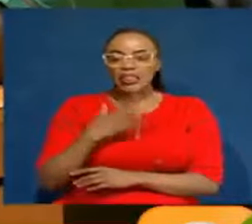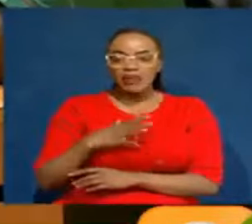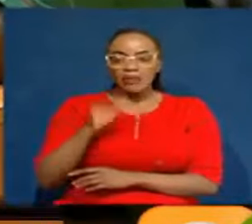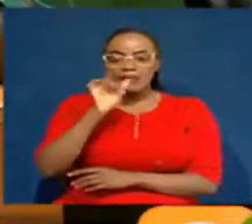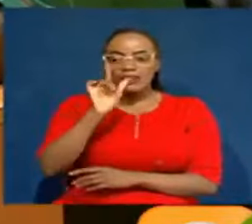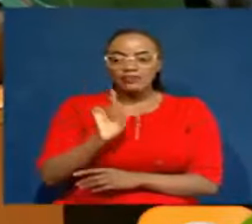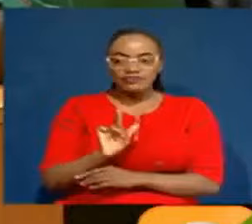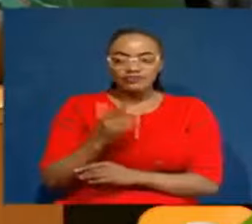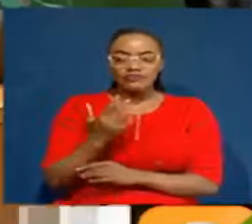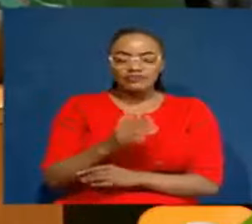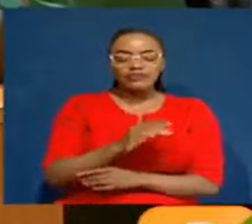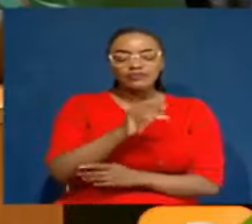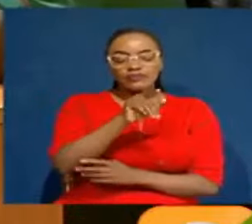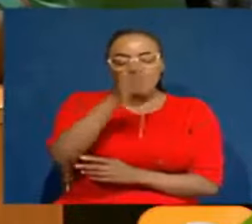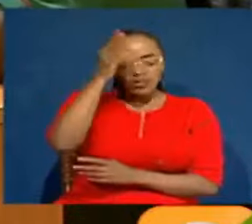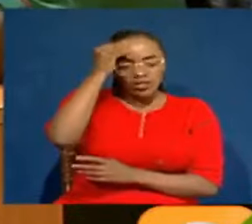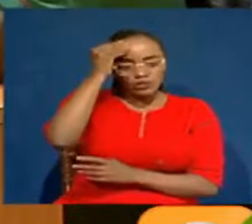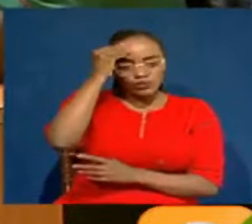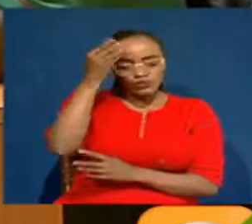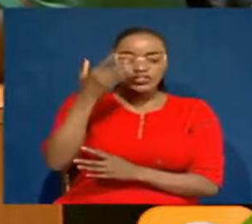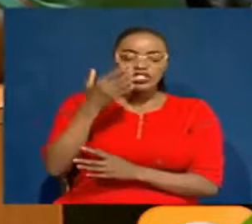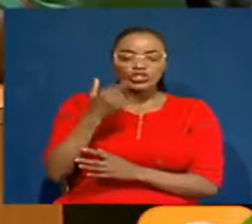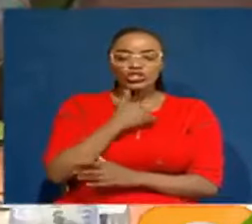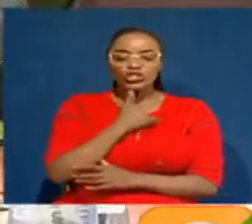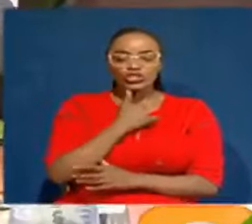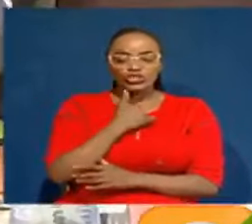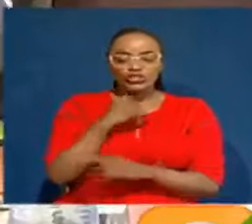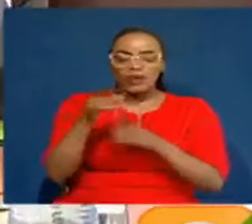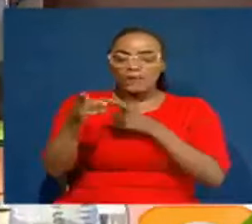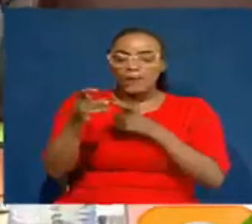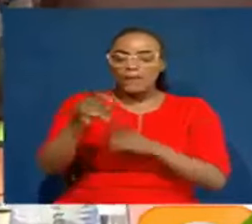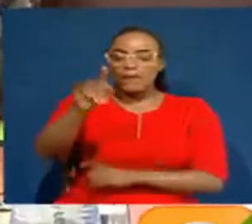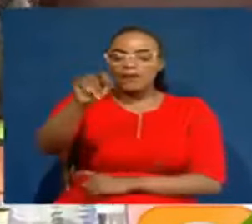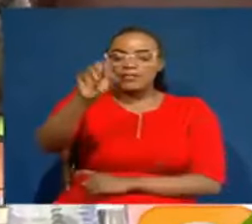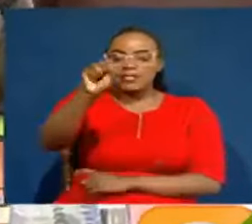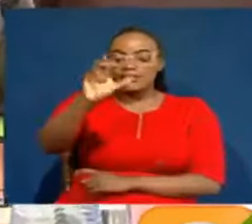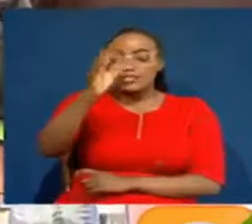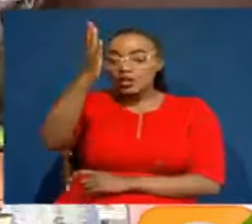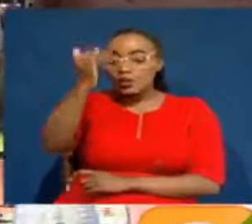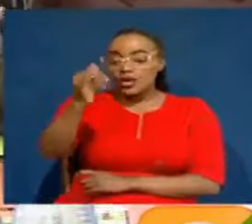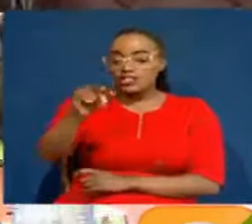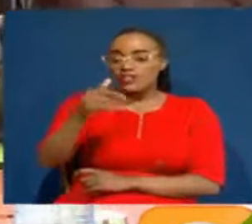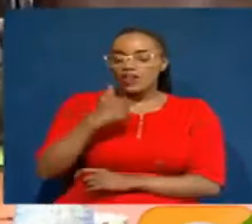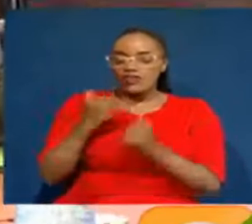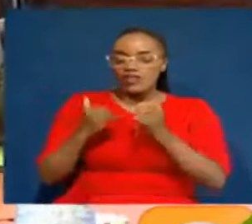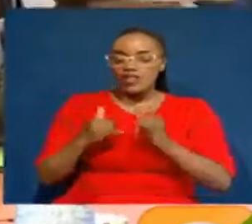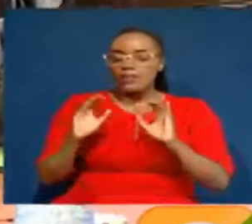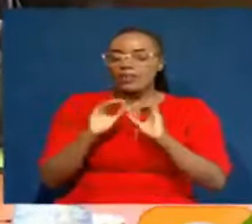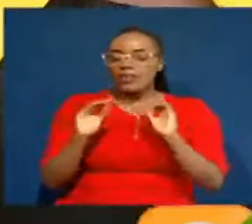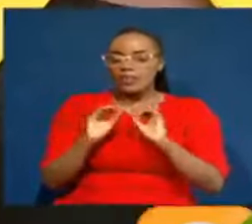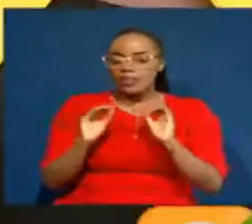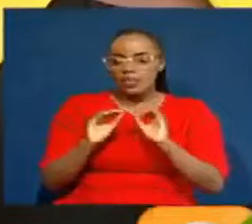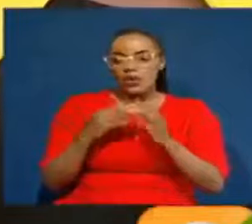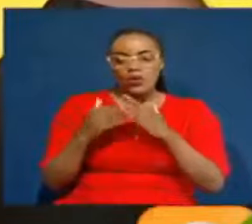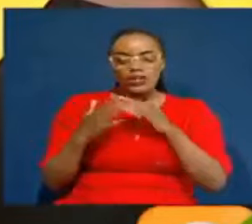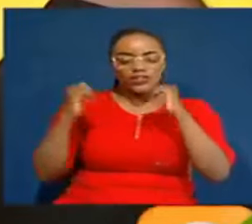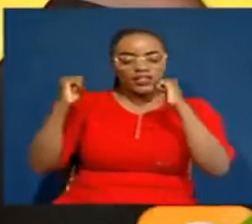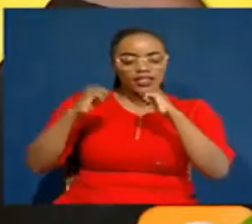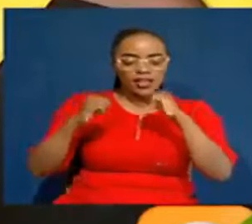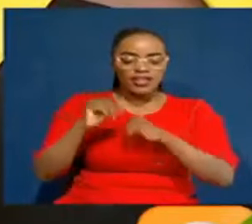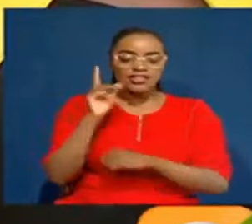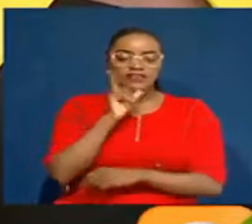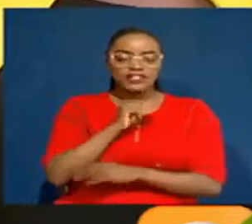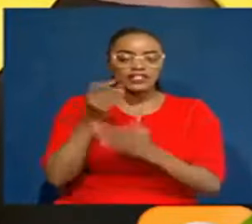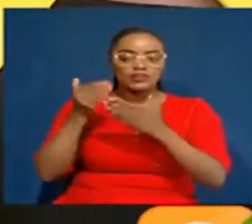Vyama hivyo vya elimu vikikashifu mwajili wao TSC kwa kutotekeleza matakwa yao. Teacher Service